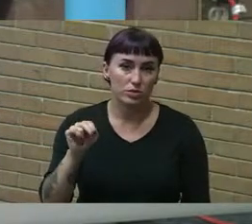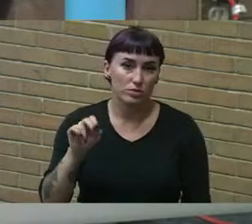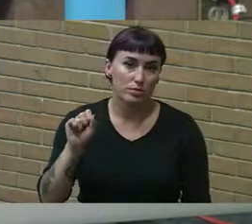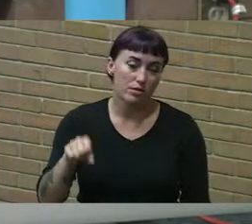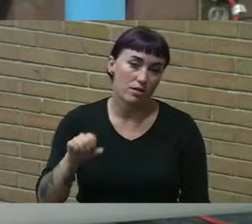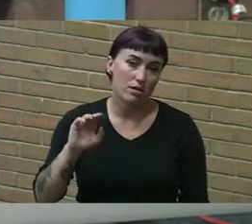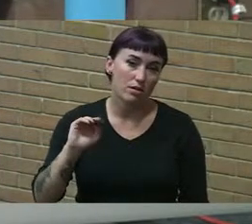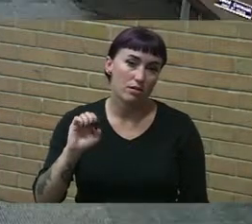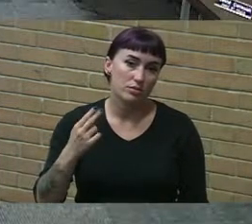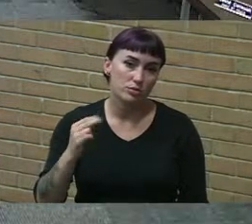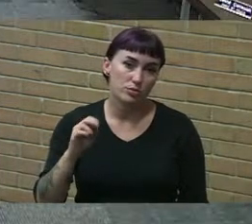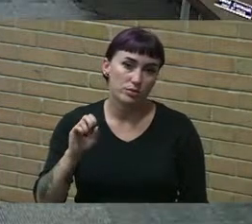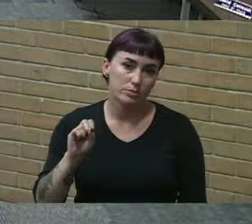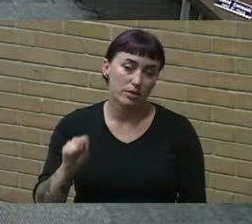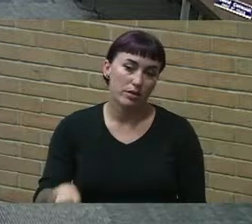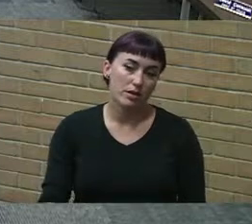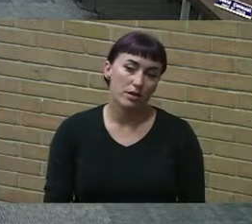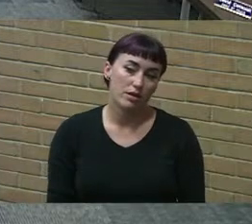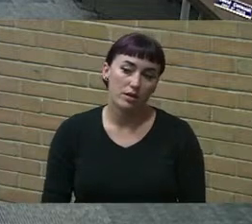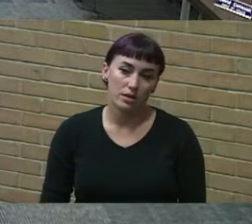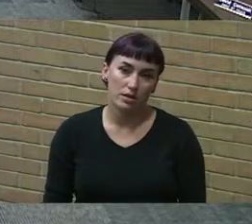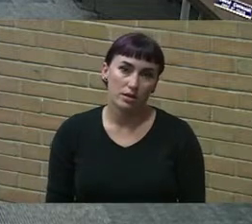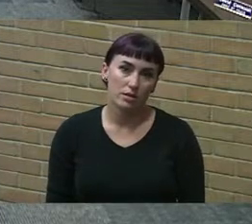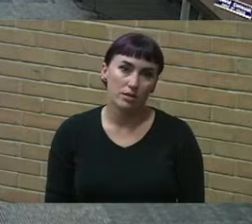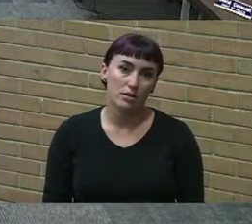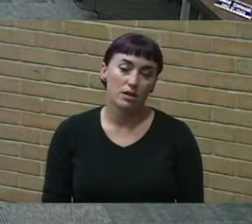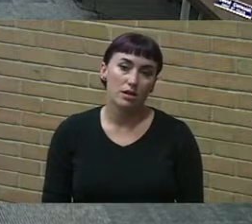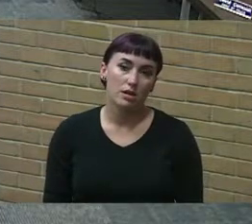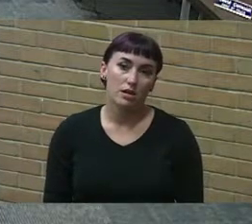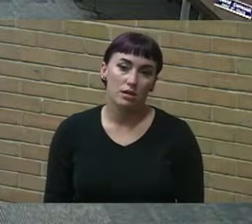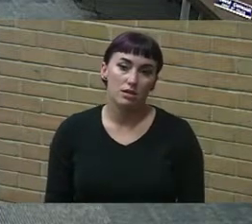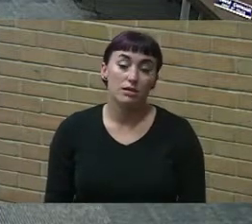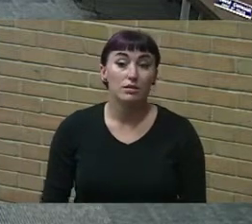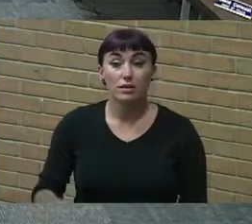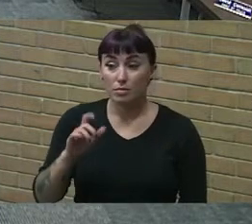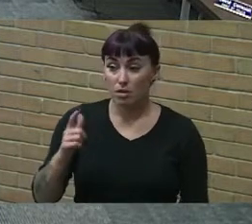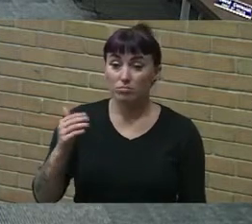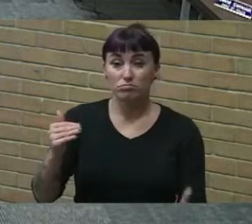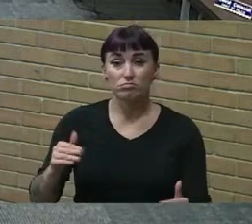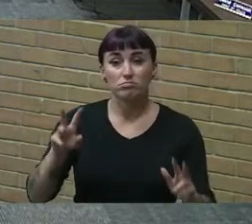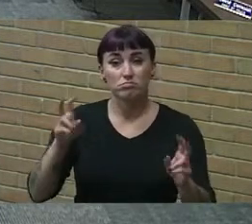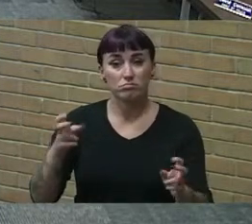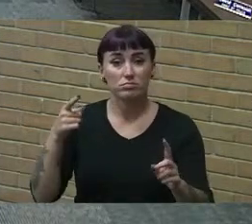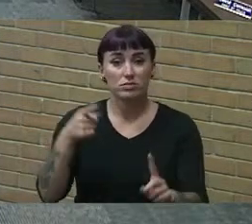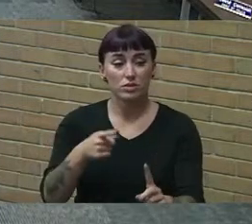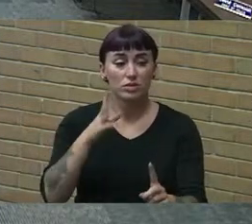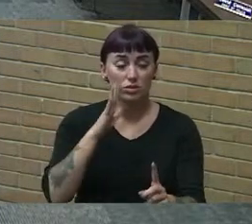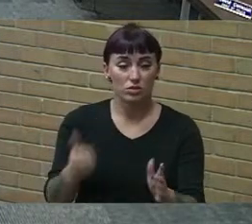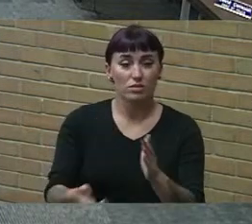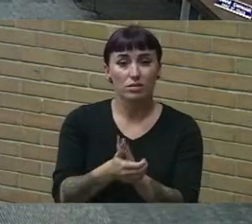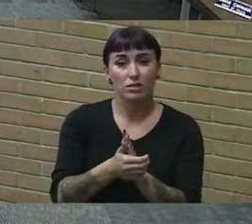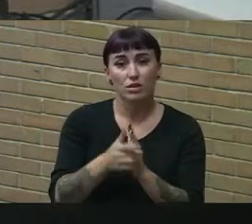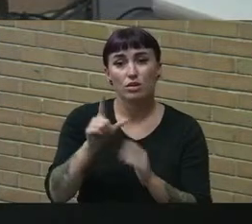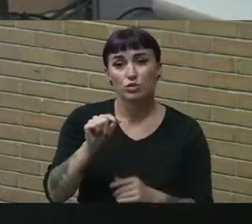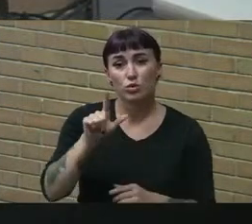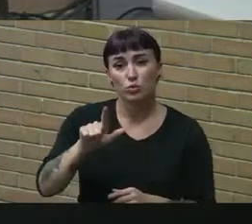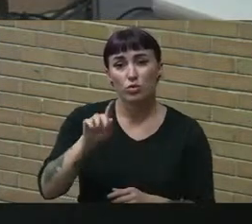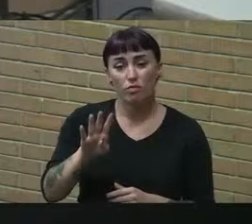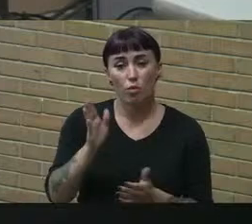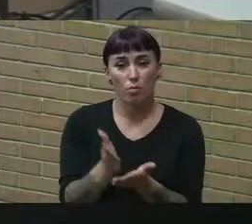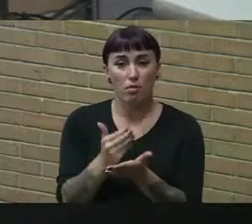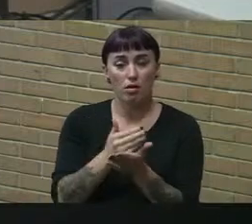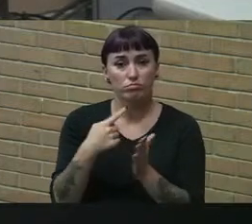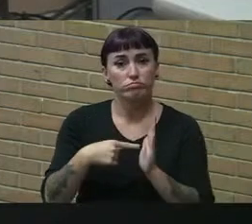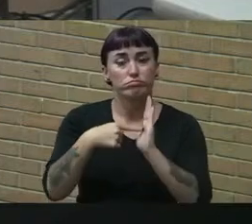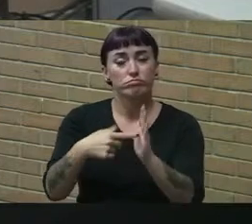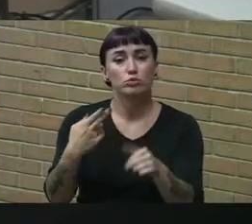Councilmember Salzman? Aye. Supervisor Mealy? Aye. Bill, the next item is to amend the 2024 budget to